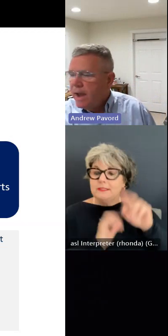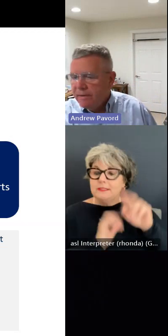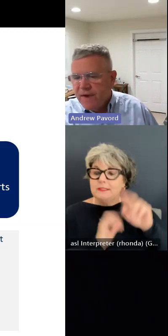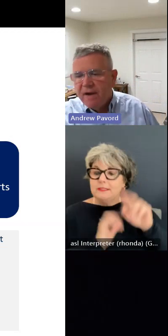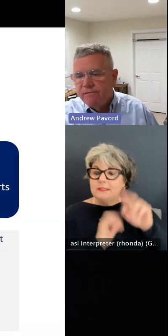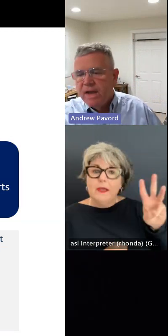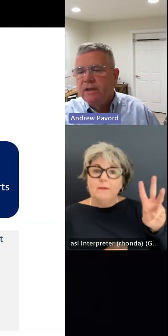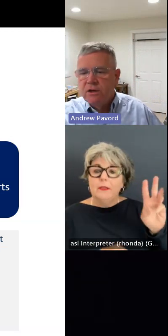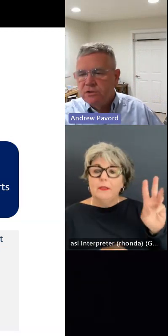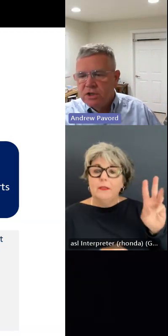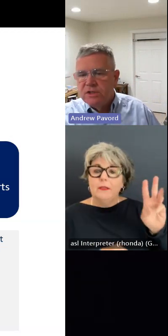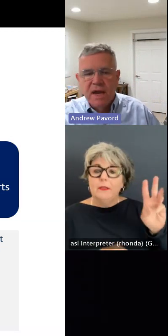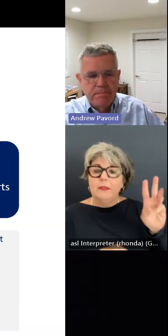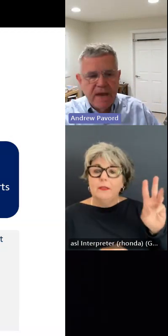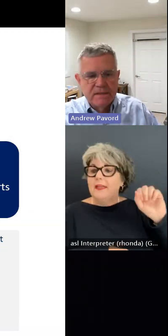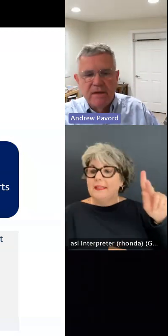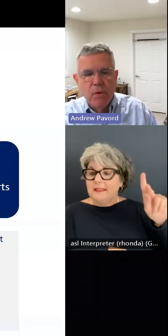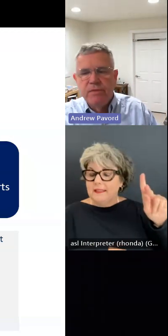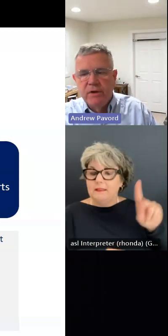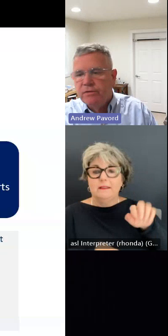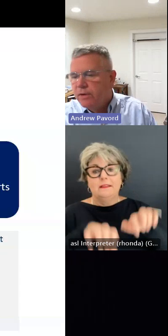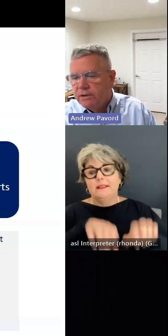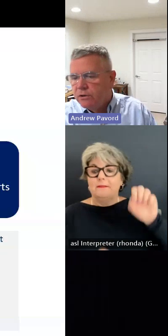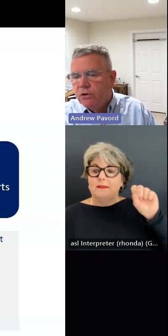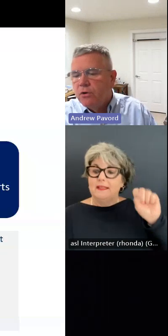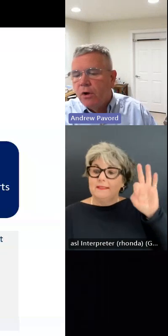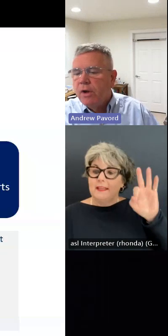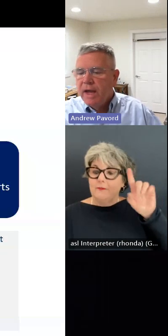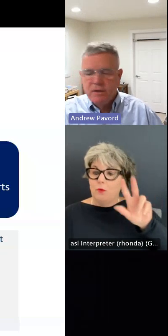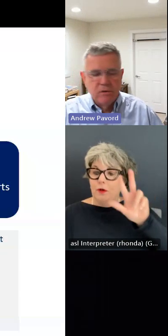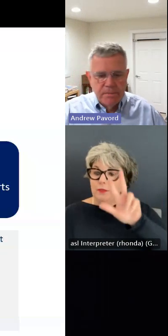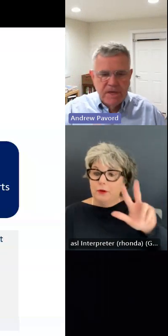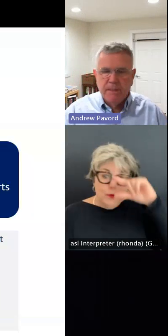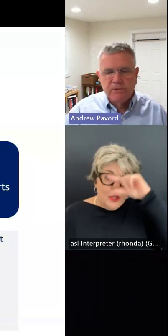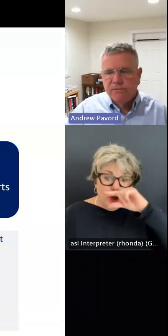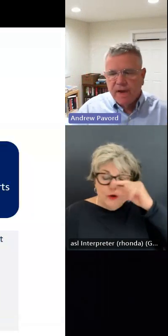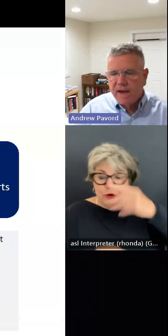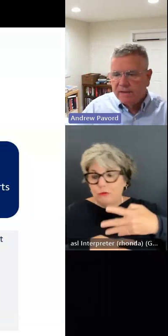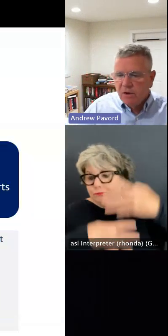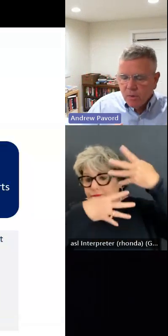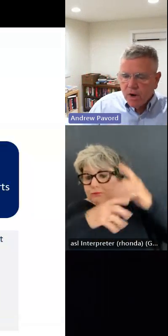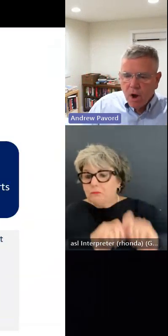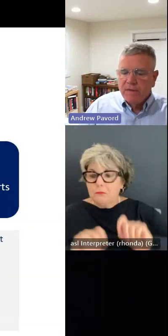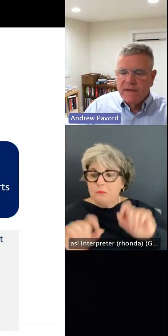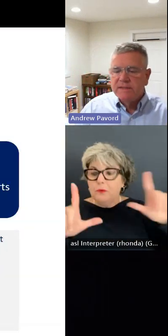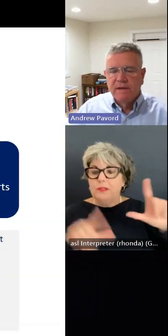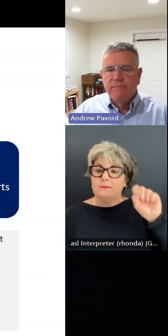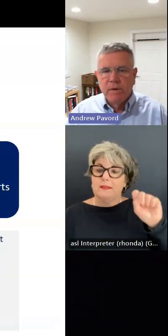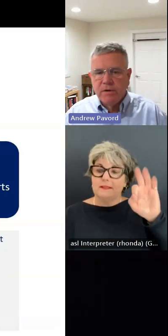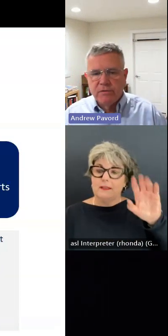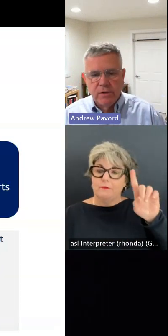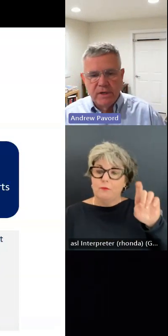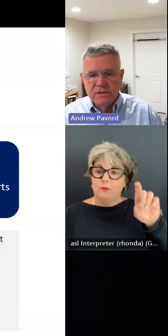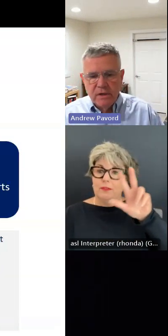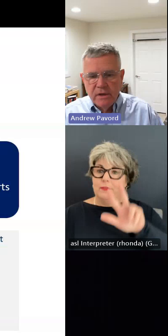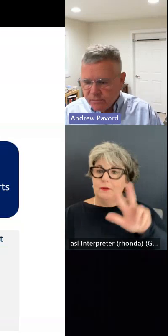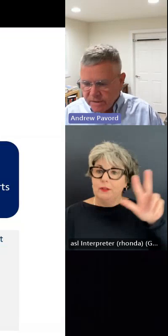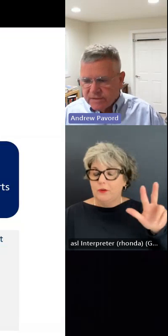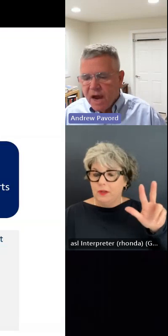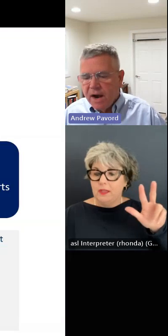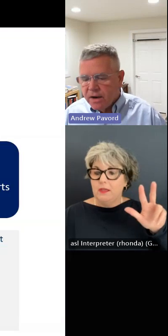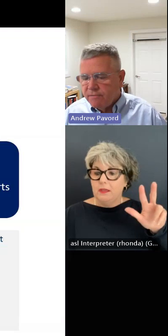link here. In fact, frankly, you can just type SF-133 into Google and you'll be able to find where all the